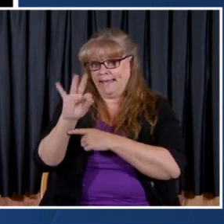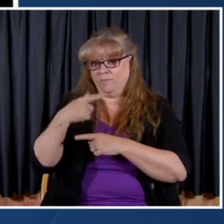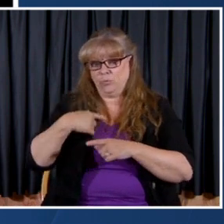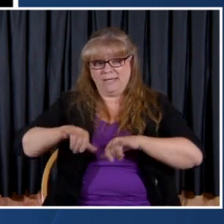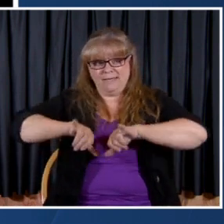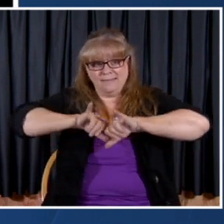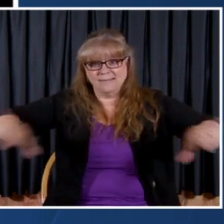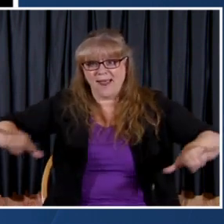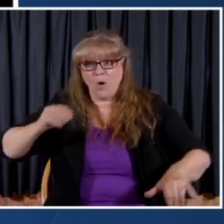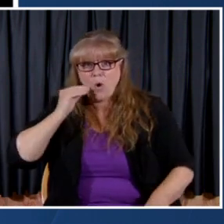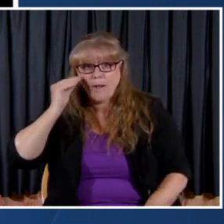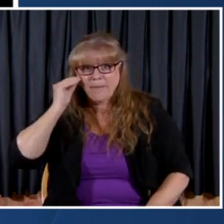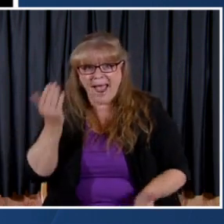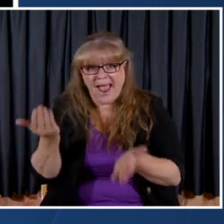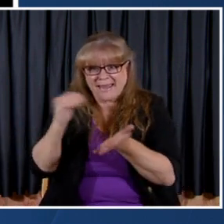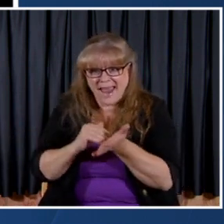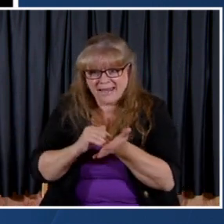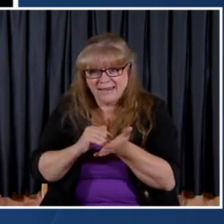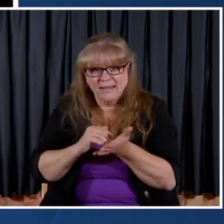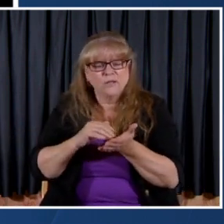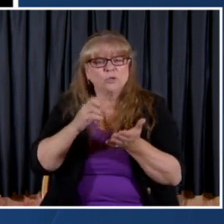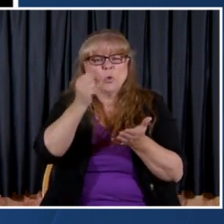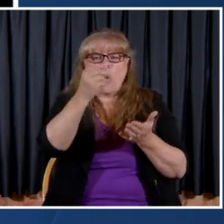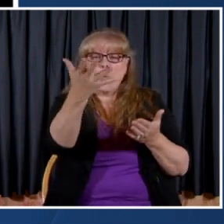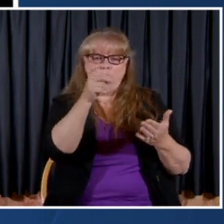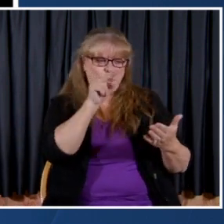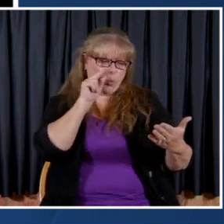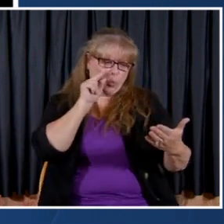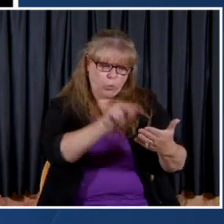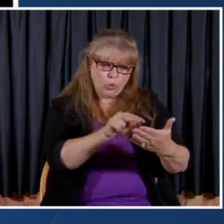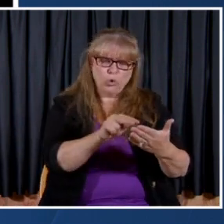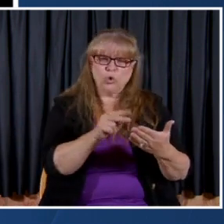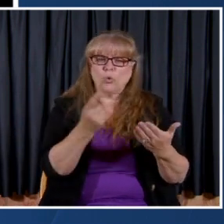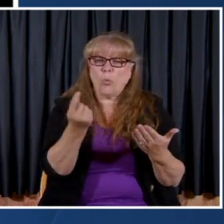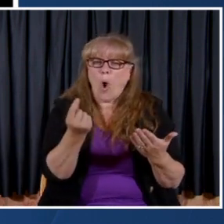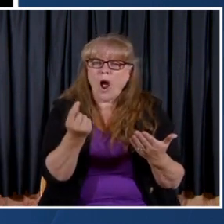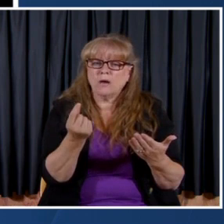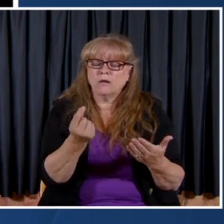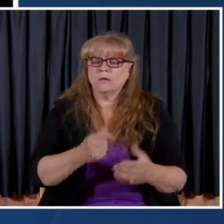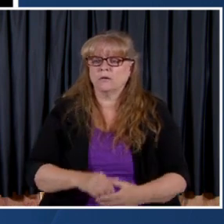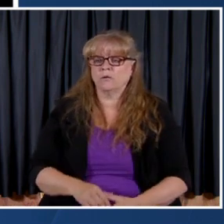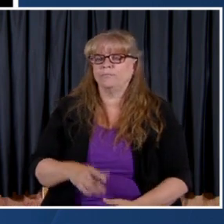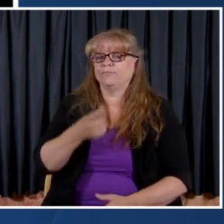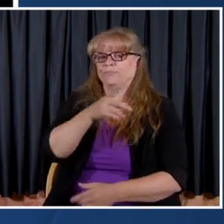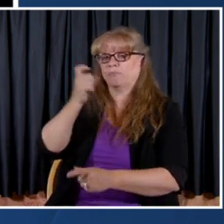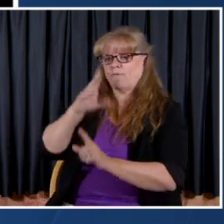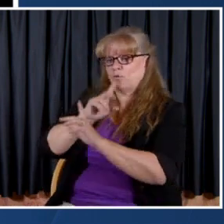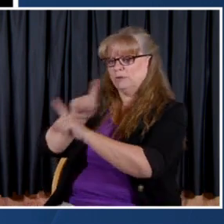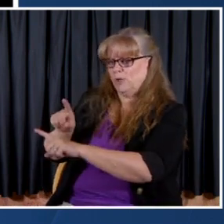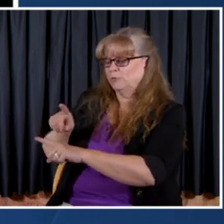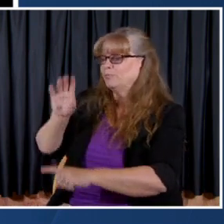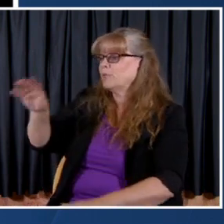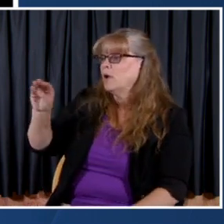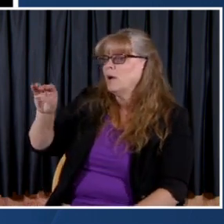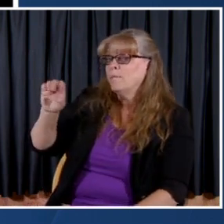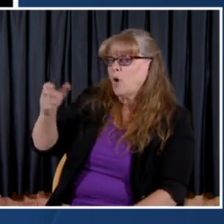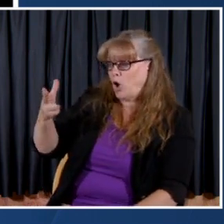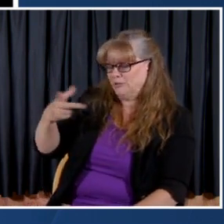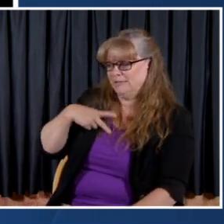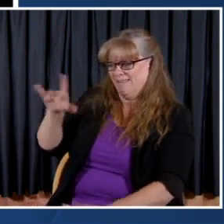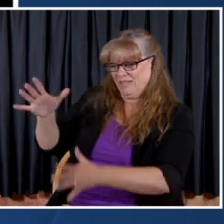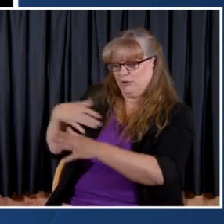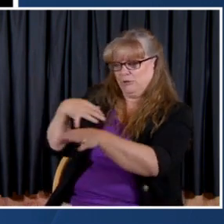in mid-March when we were first talking about this. We want to make sure that we don't overwhelm the hospital capacity in our